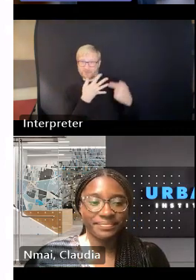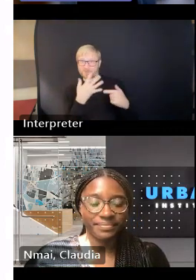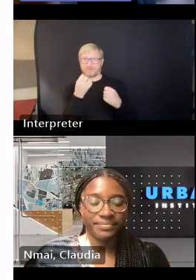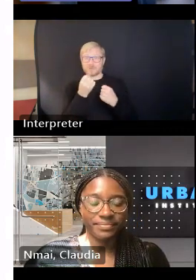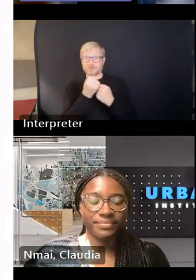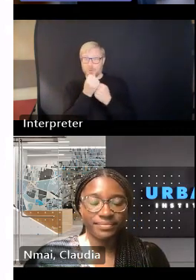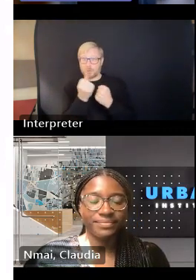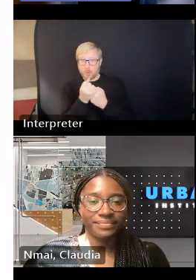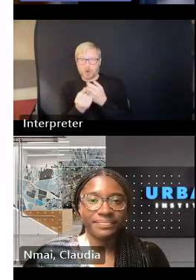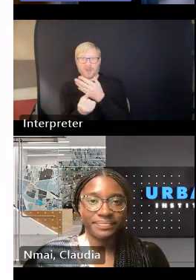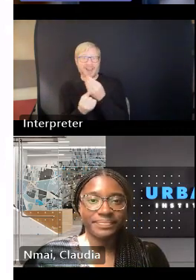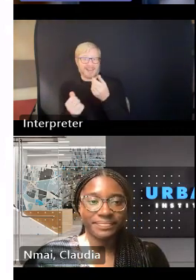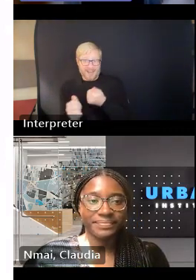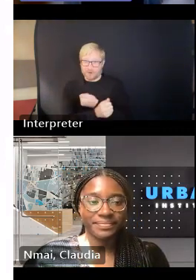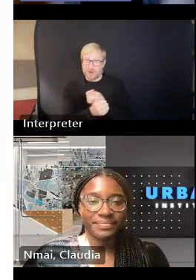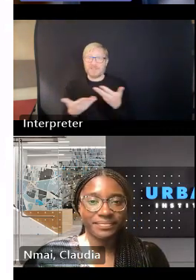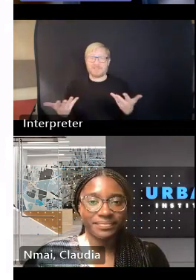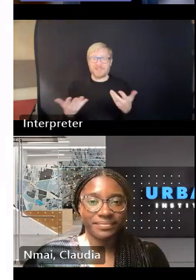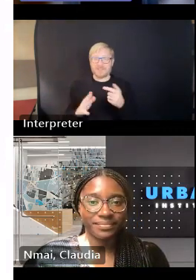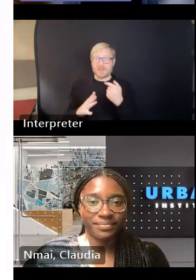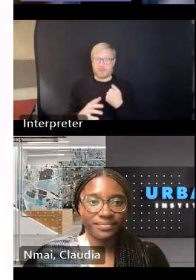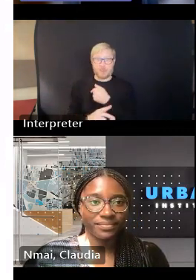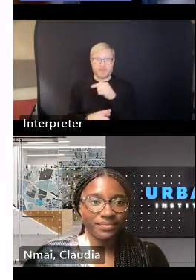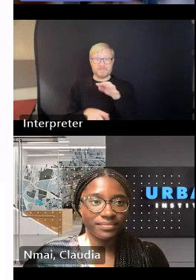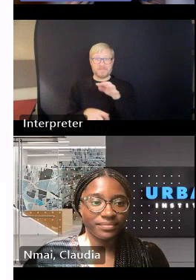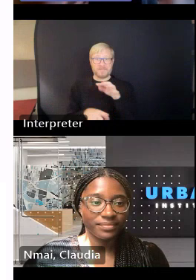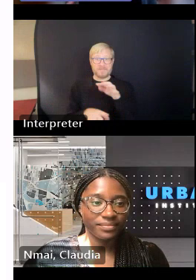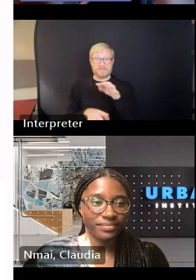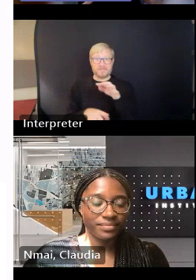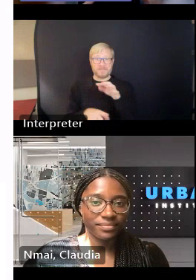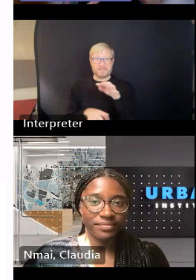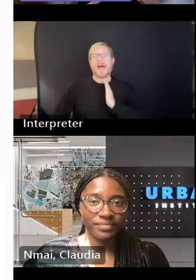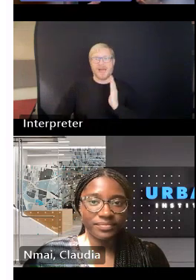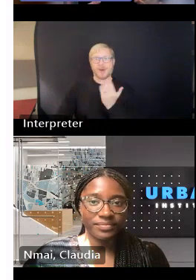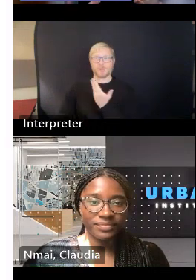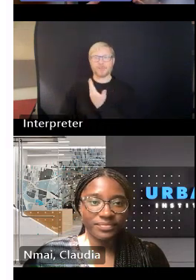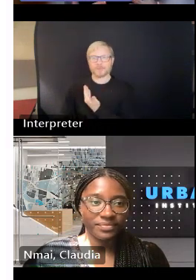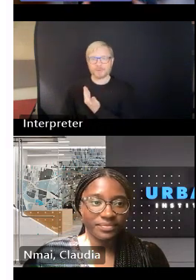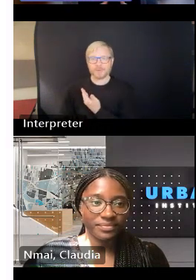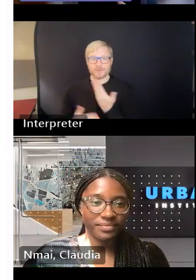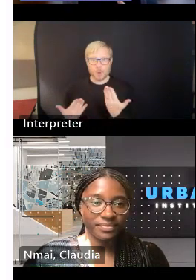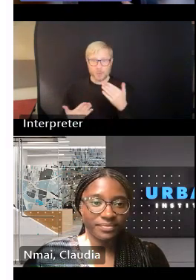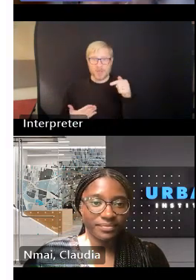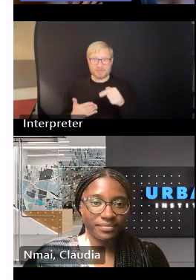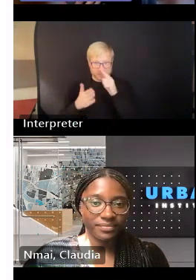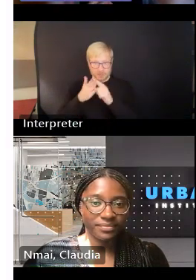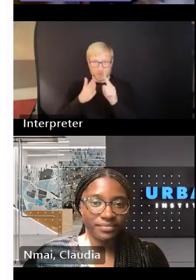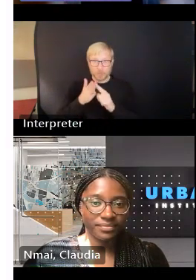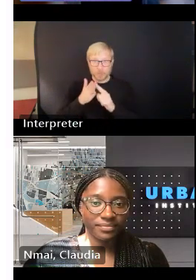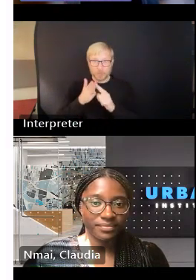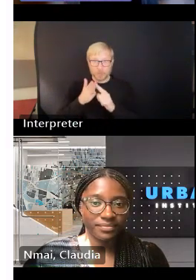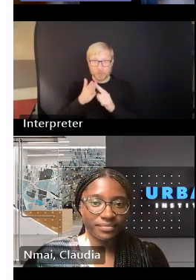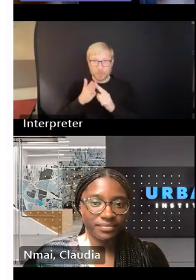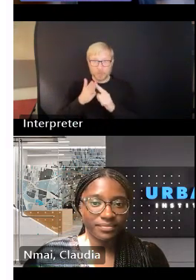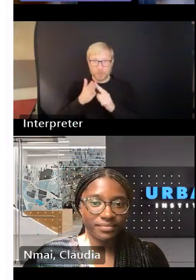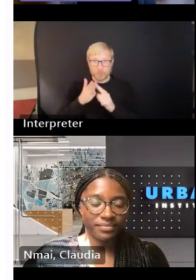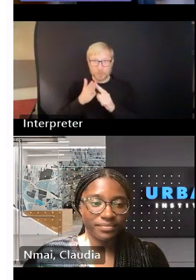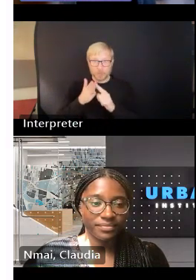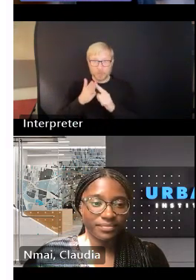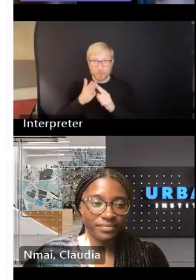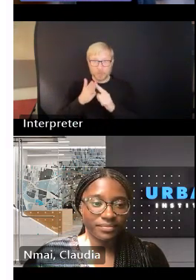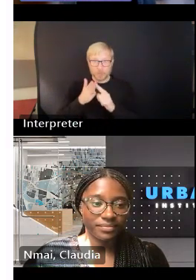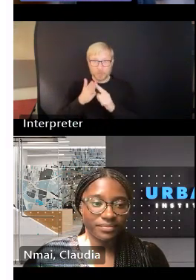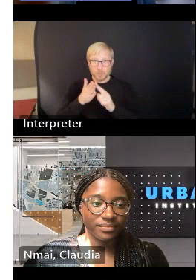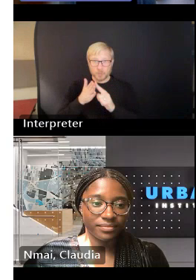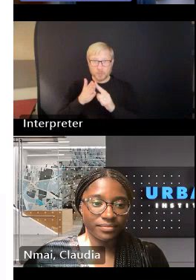today is our own. And then this study was supported by a what we call a practitioner consortium